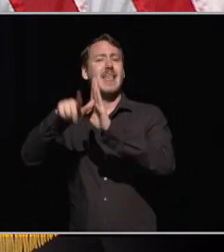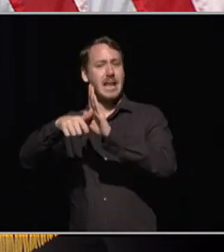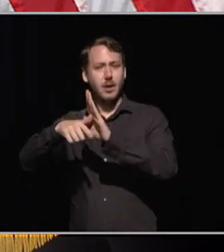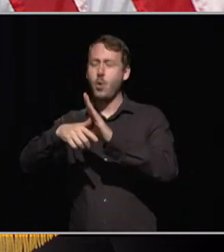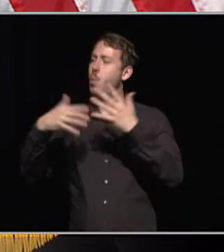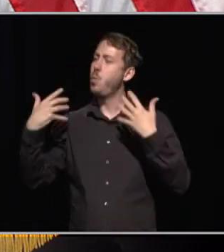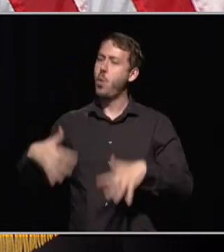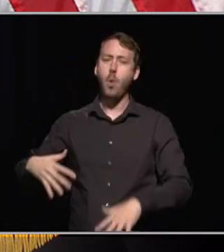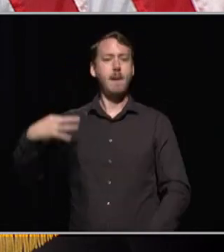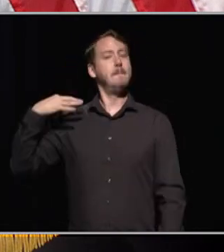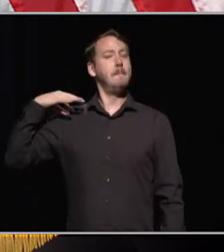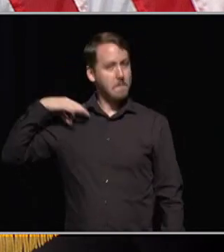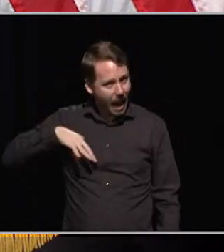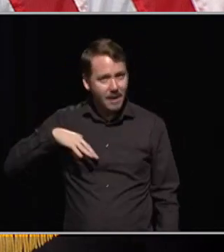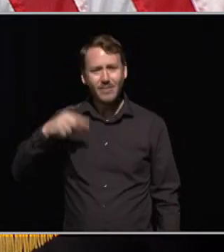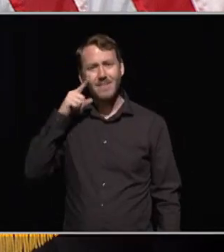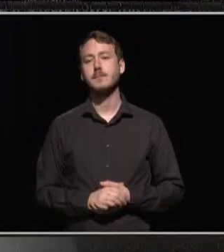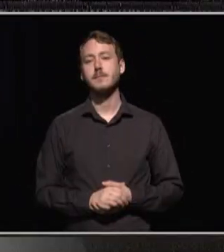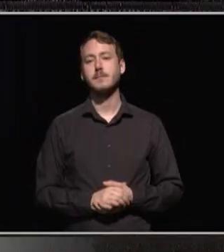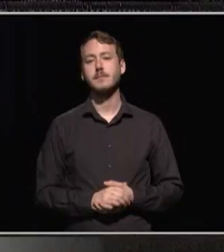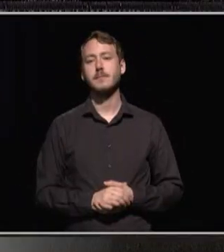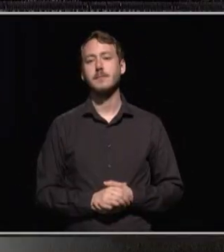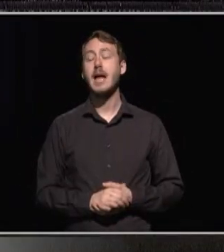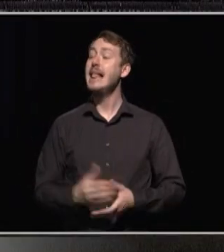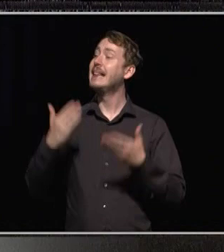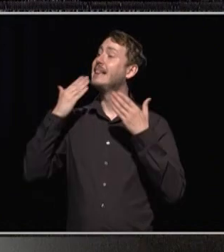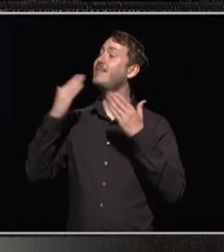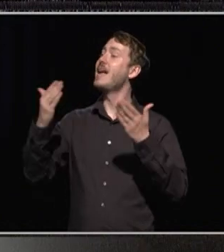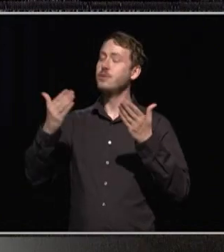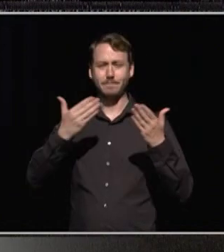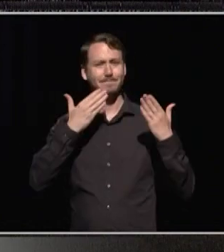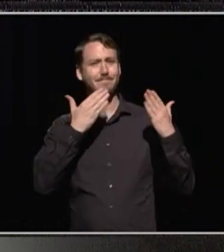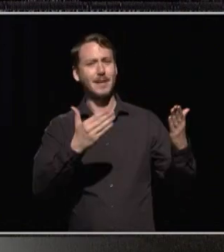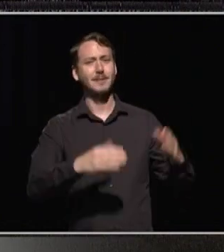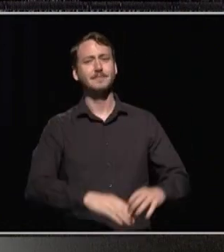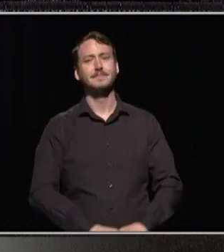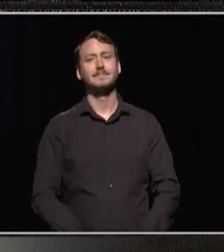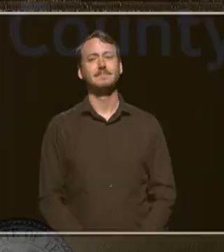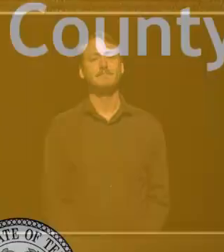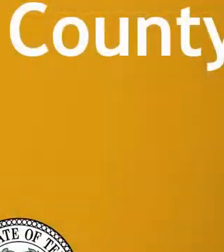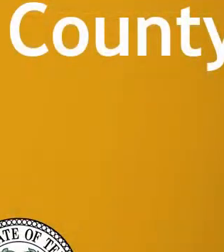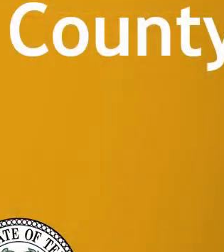rich learning opportunity for them. Thank you. Thanks.